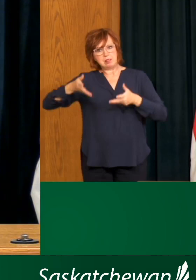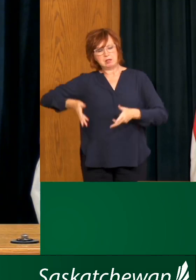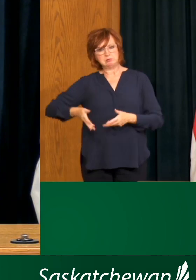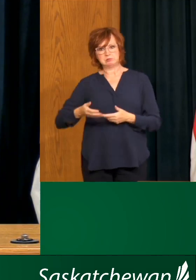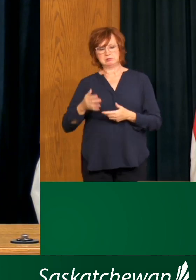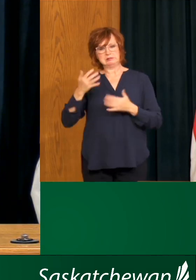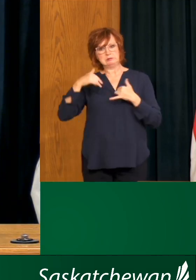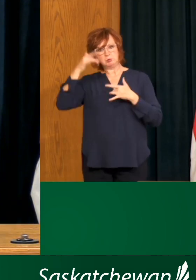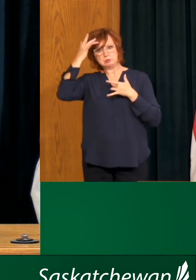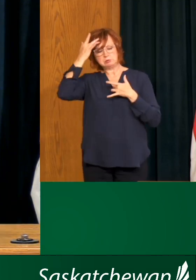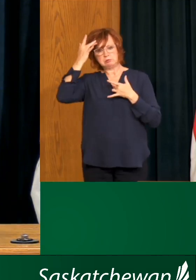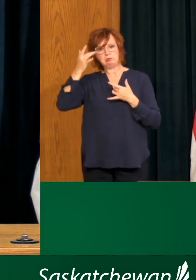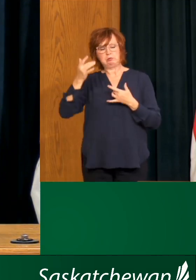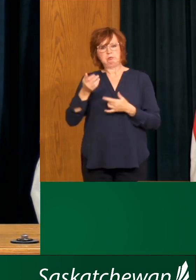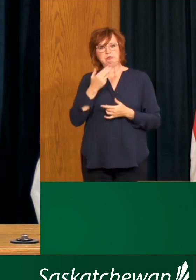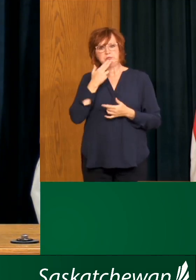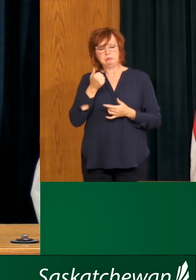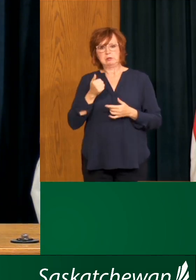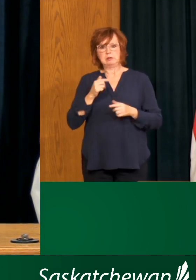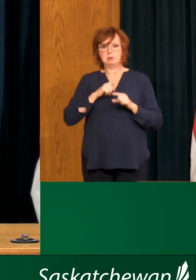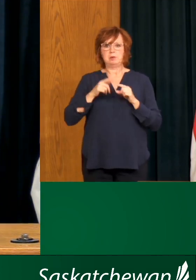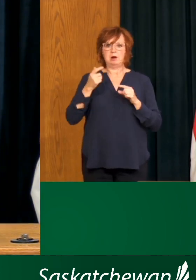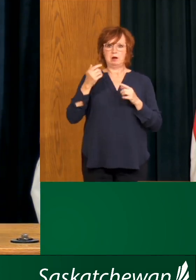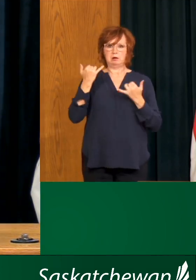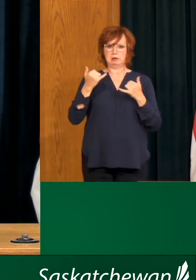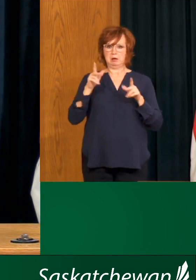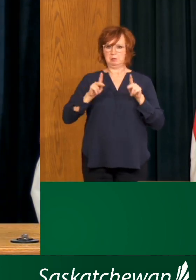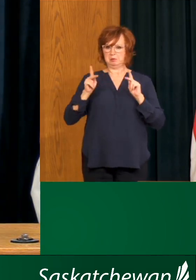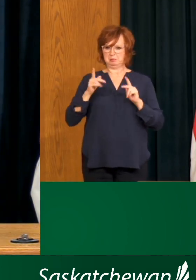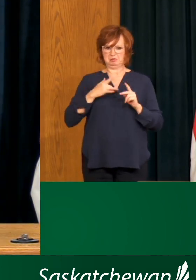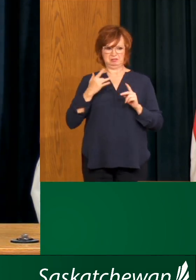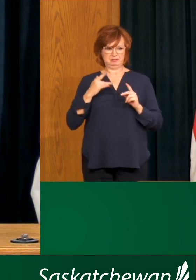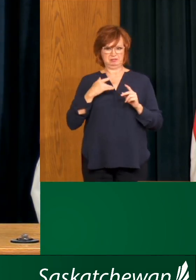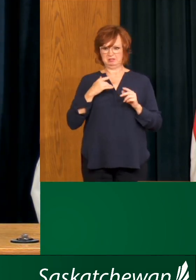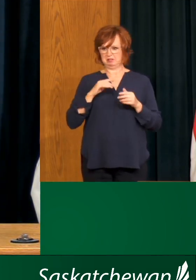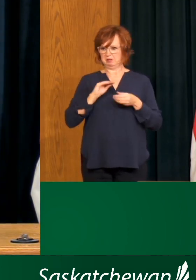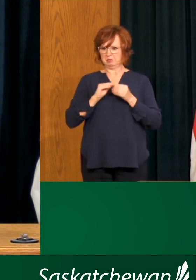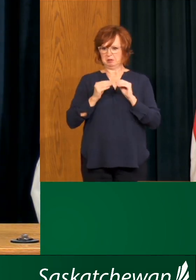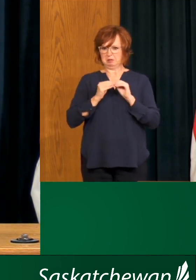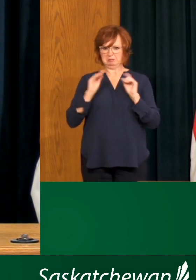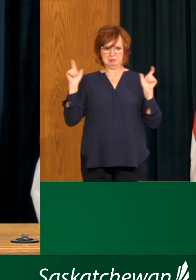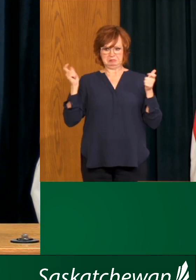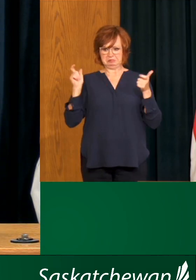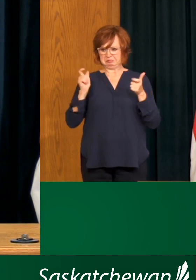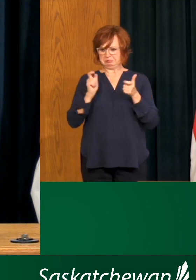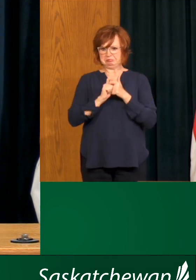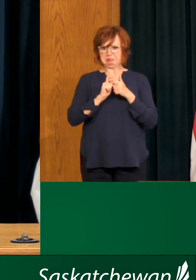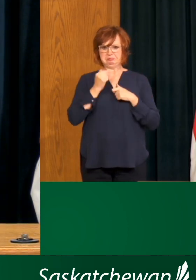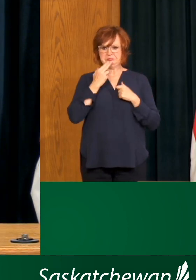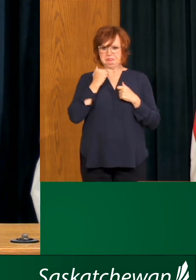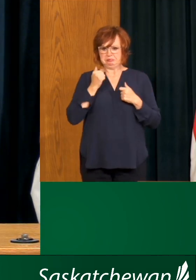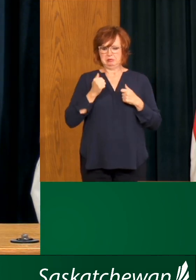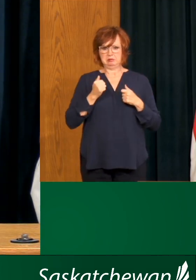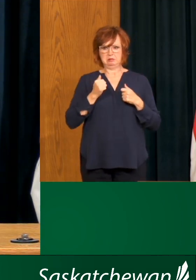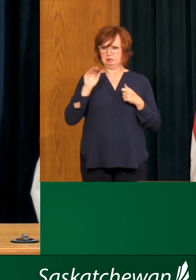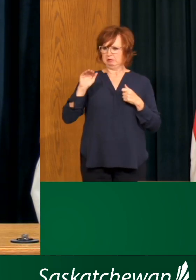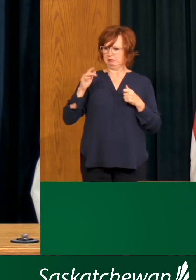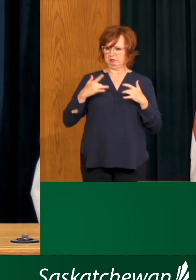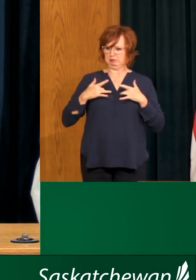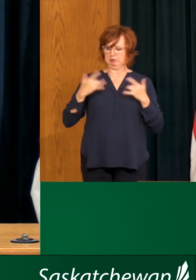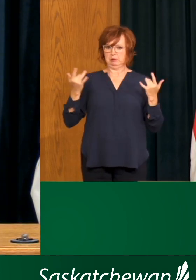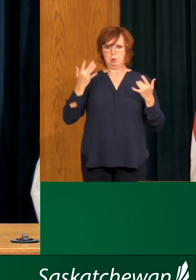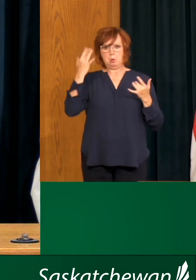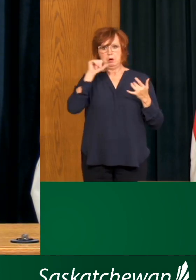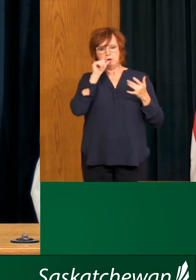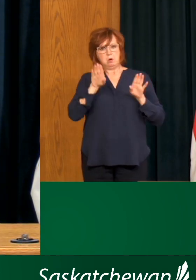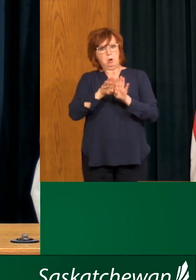Saskatchewan, I know people here are asking, why can't we just reopen everything right now? Why can't we just remove all